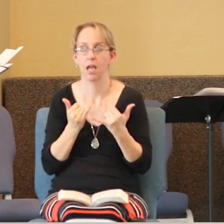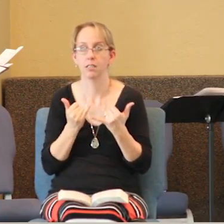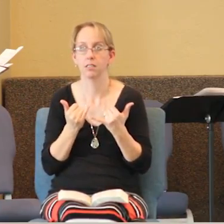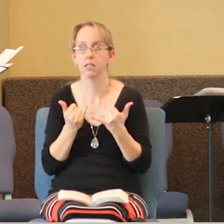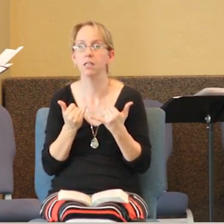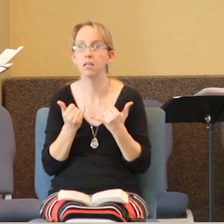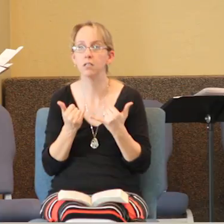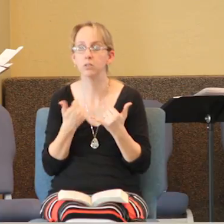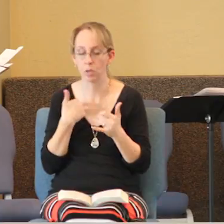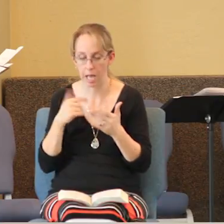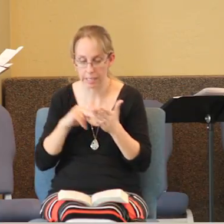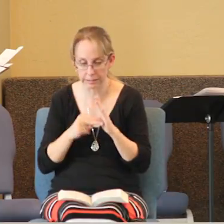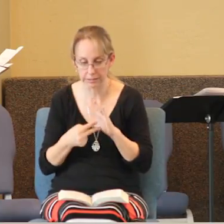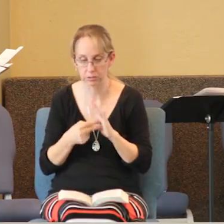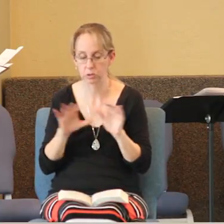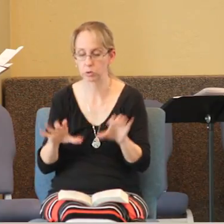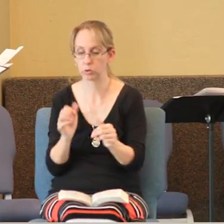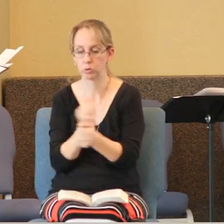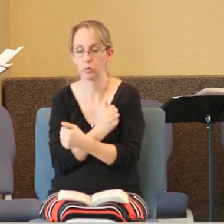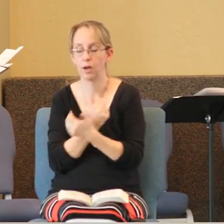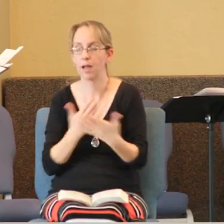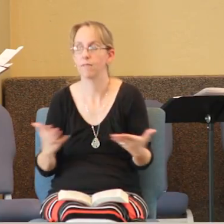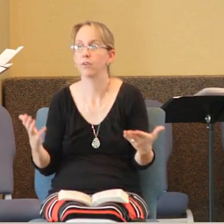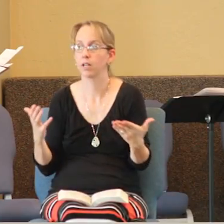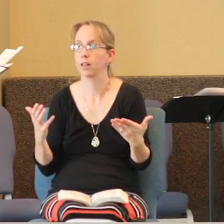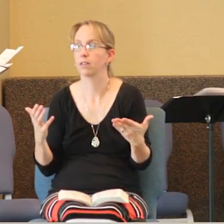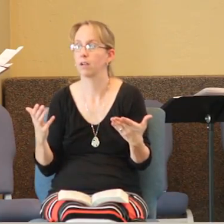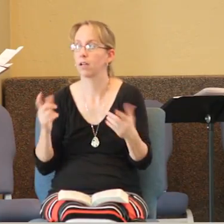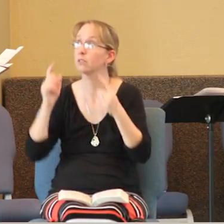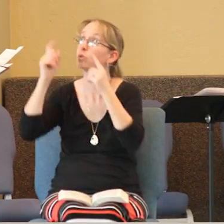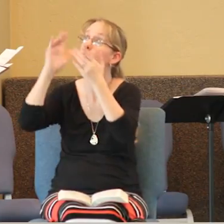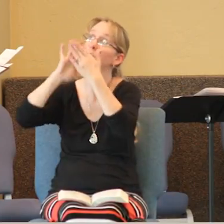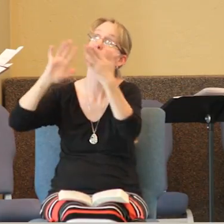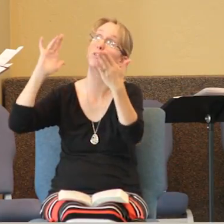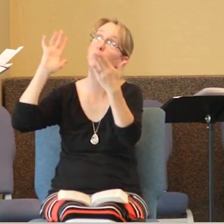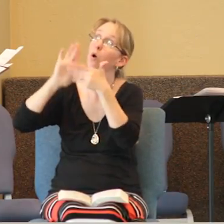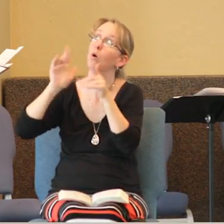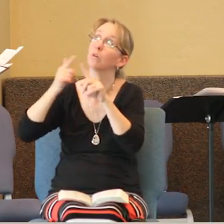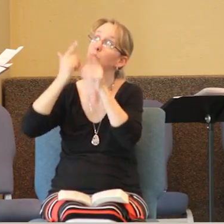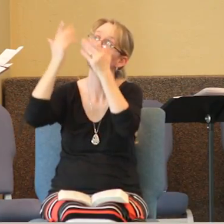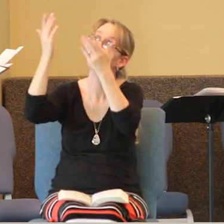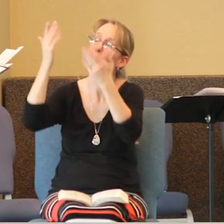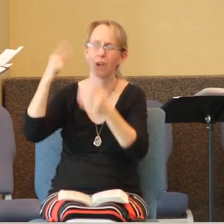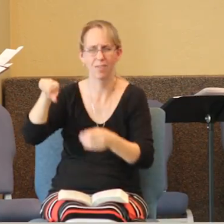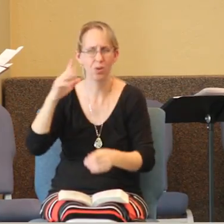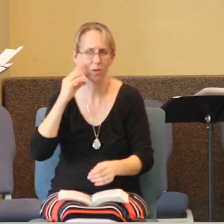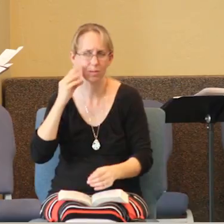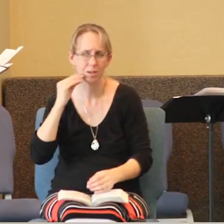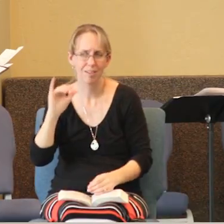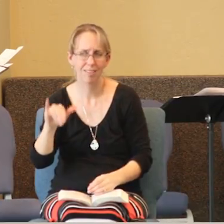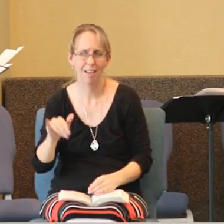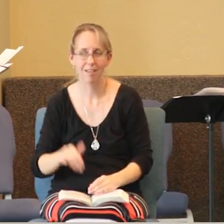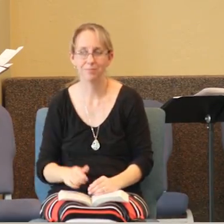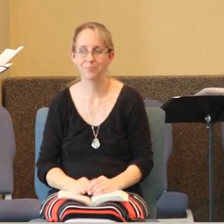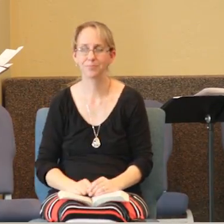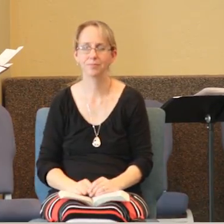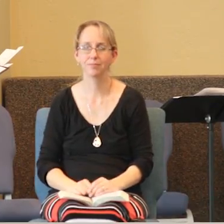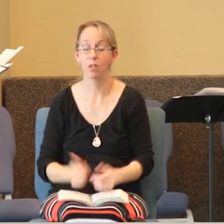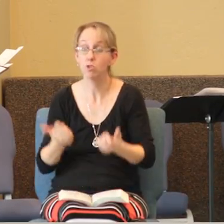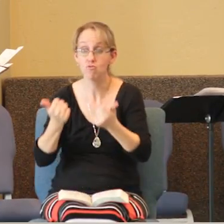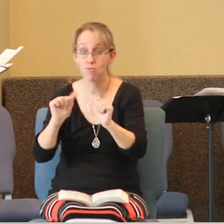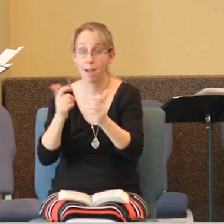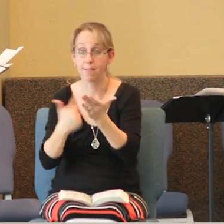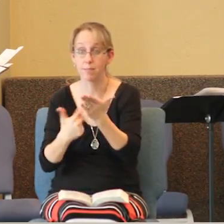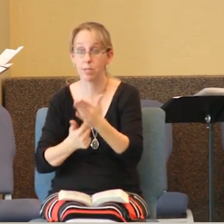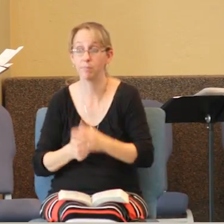intentionally do everything to glorify you. Have you ever done that? Try it sometimes.